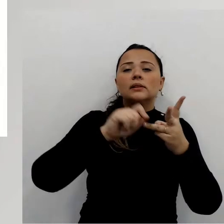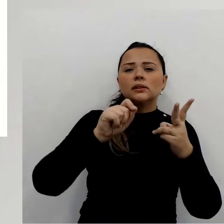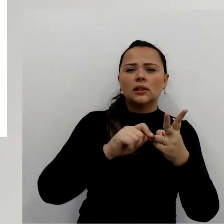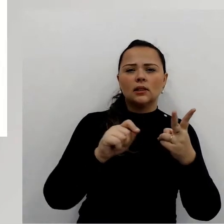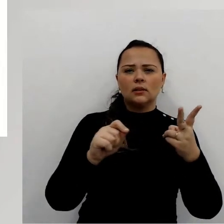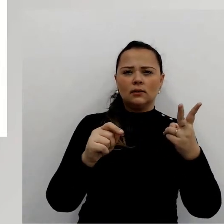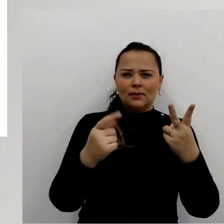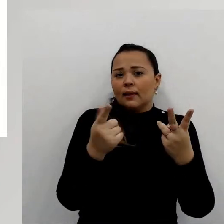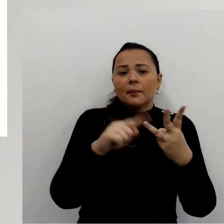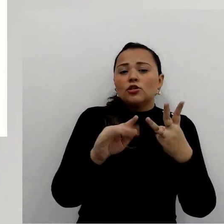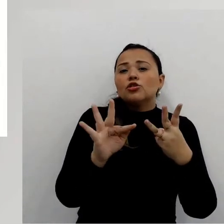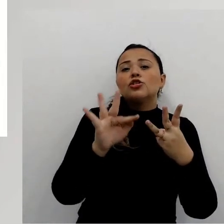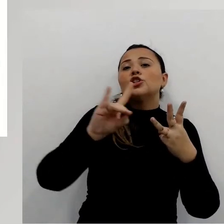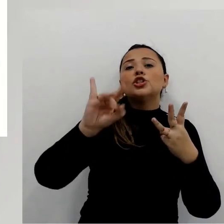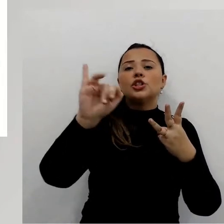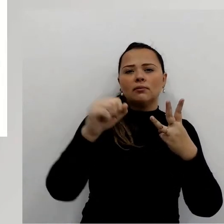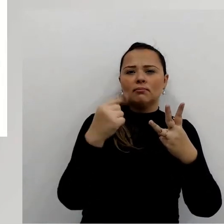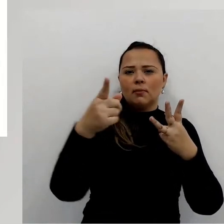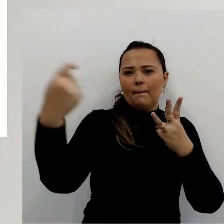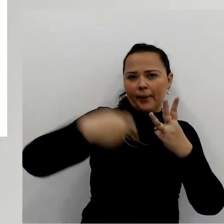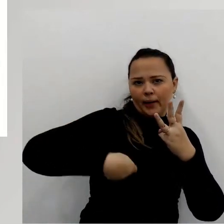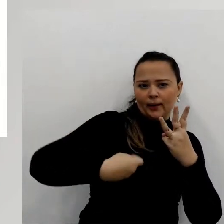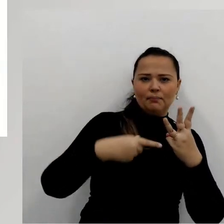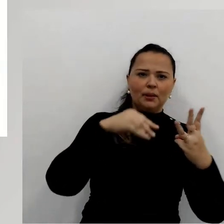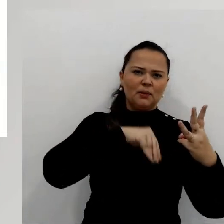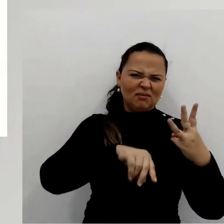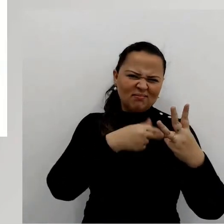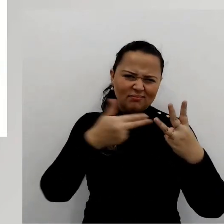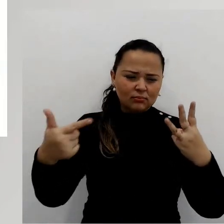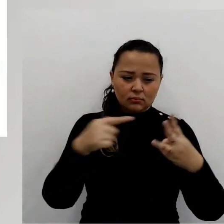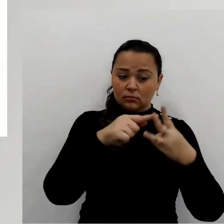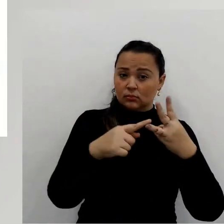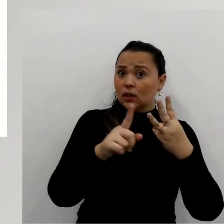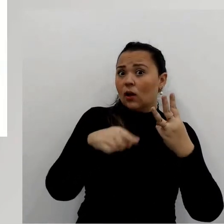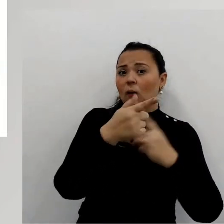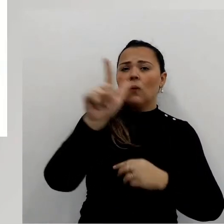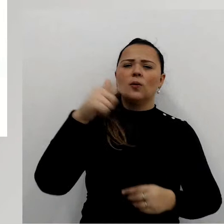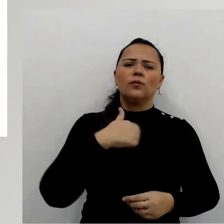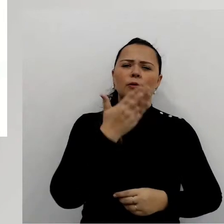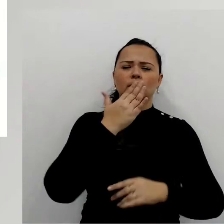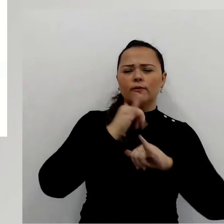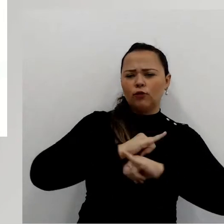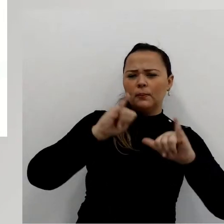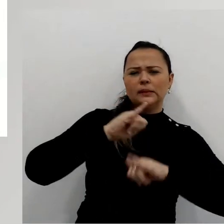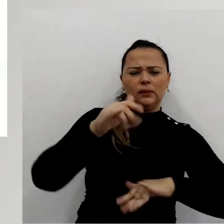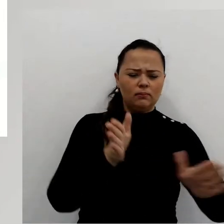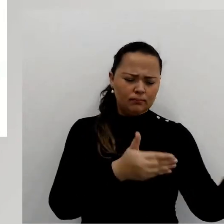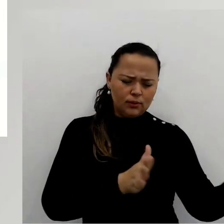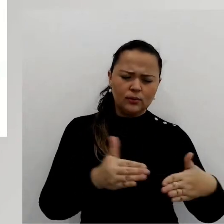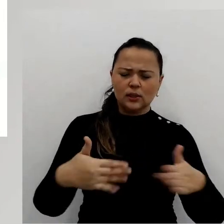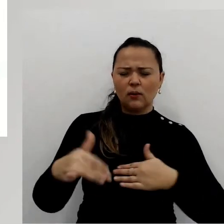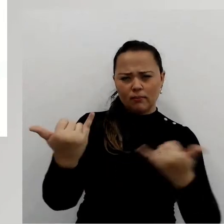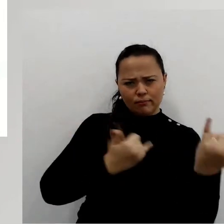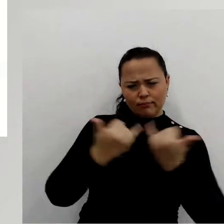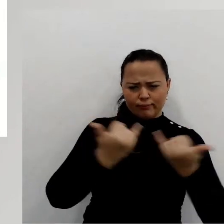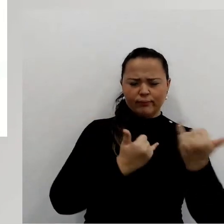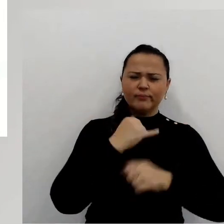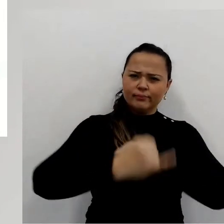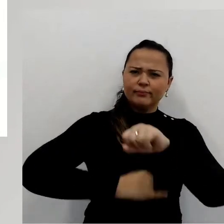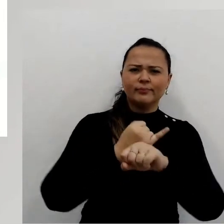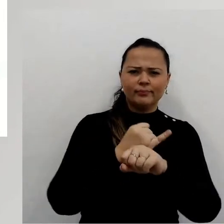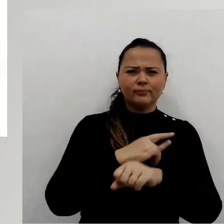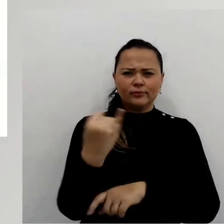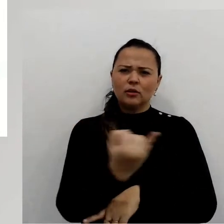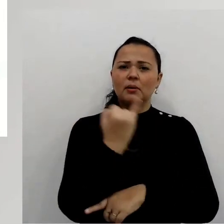it, et cetera? That is another piece of production data or another piece of data, if you will. Those are those levels I showed